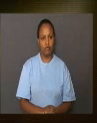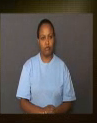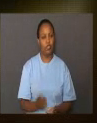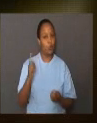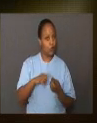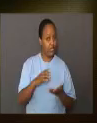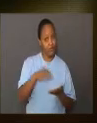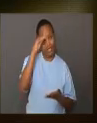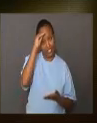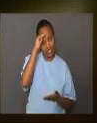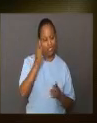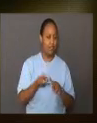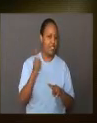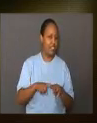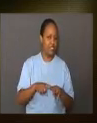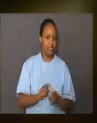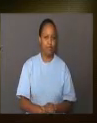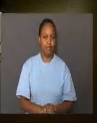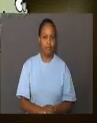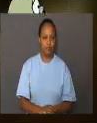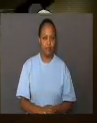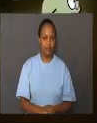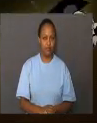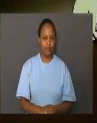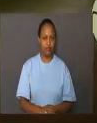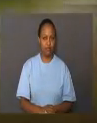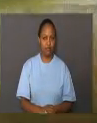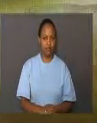Let's get back to our lesson.